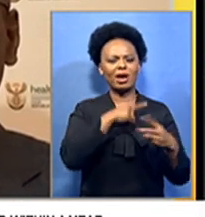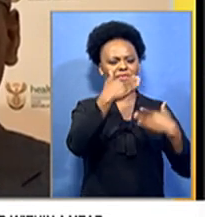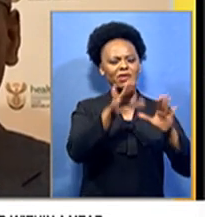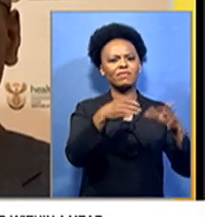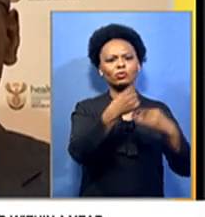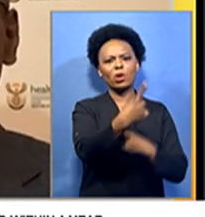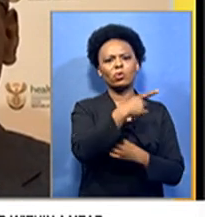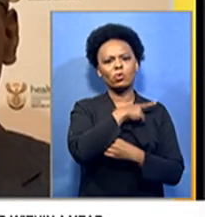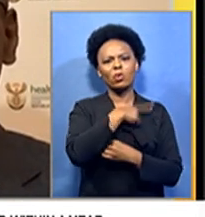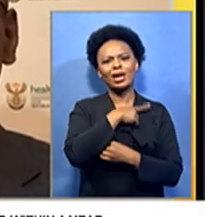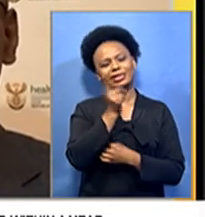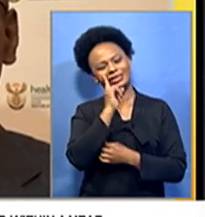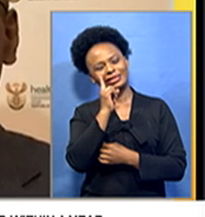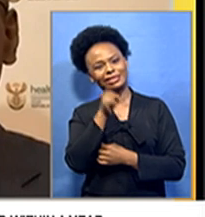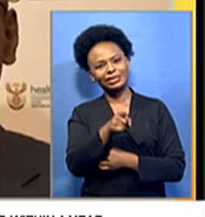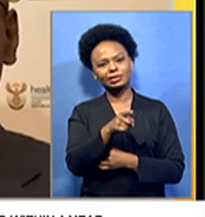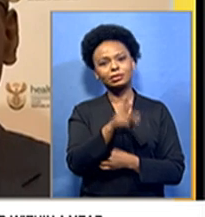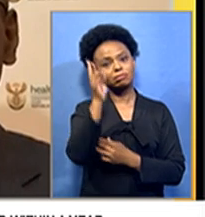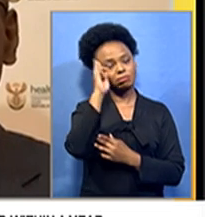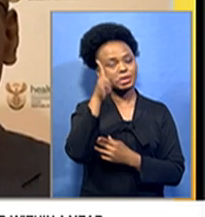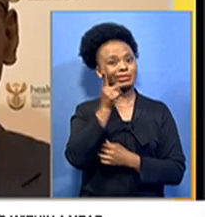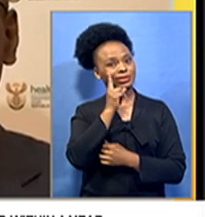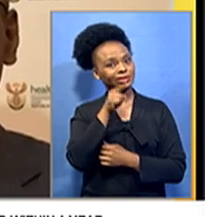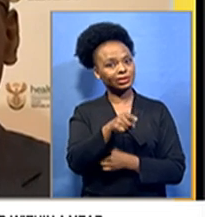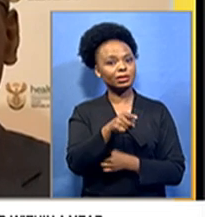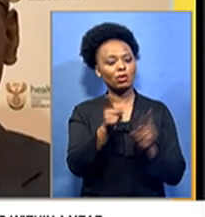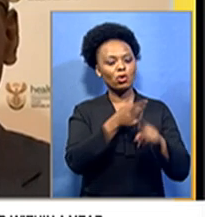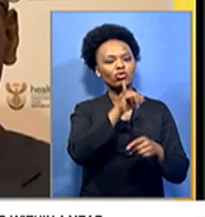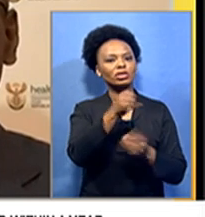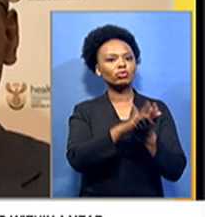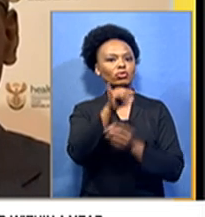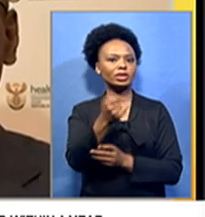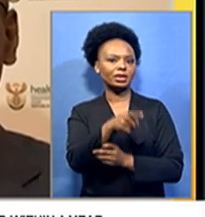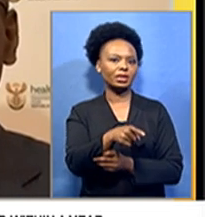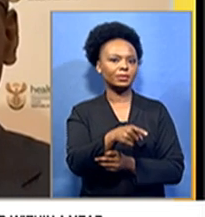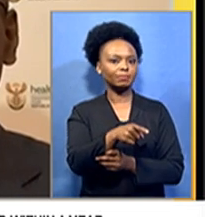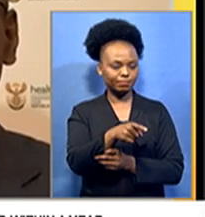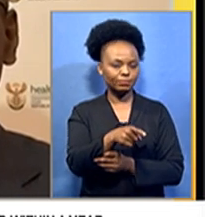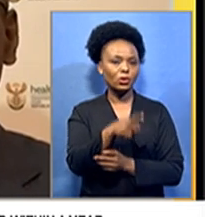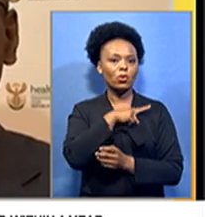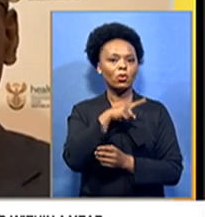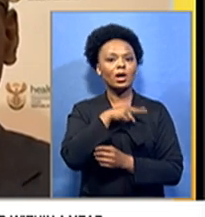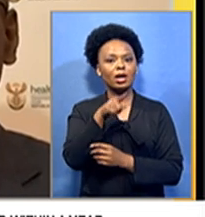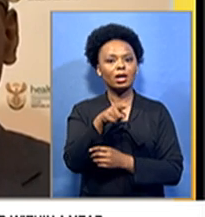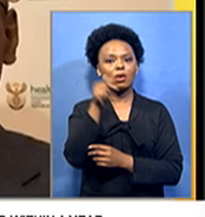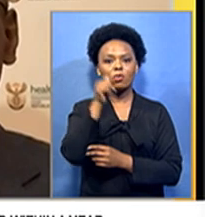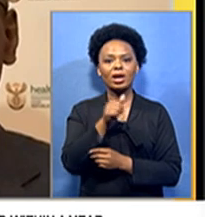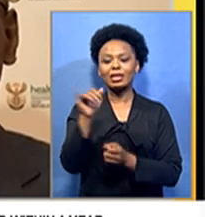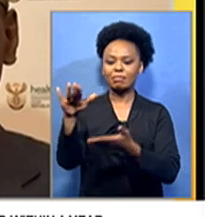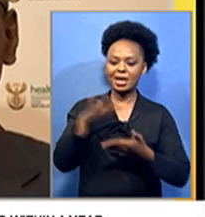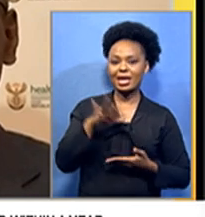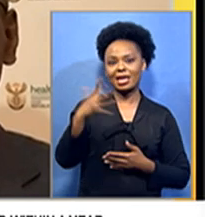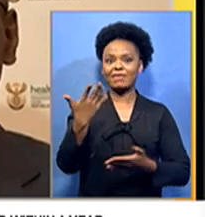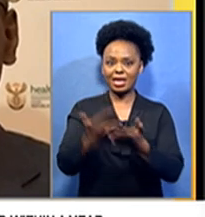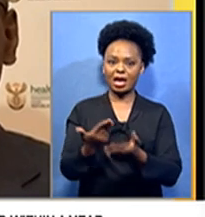forms trial of this is forming part of the trial of Johnson & Johnson, of them sending when they can and if they can. But